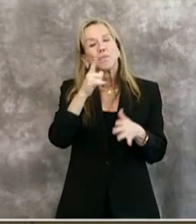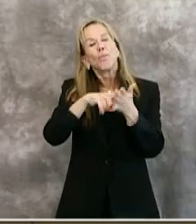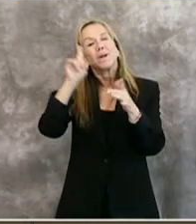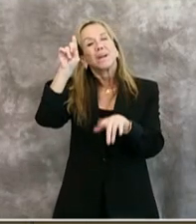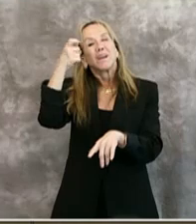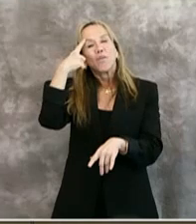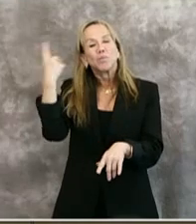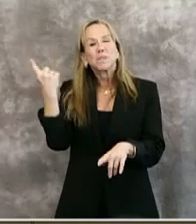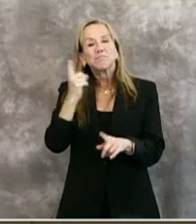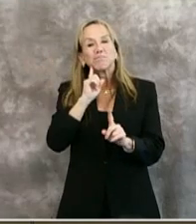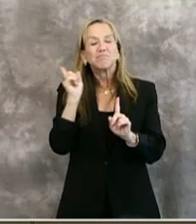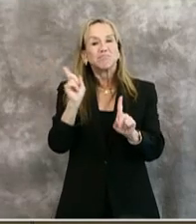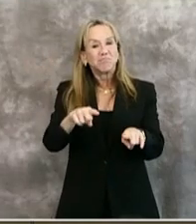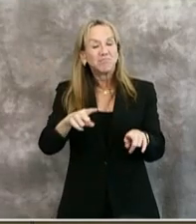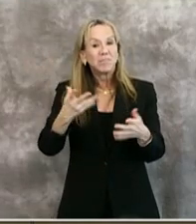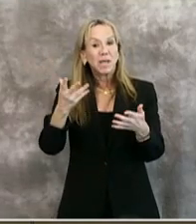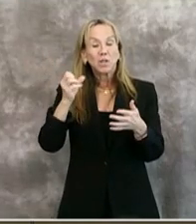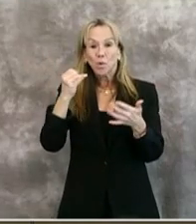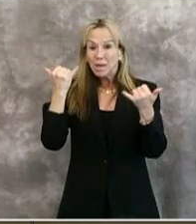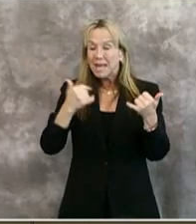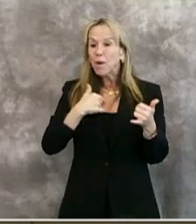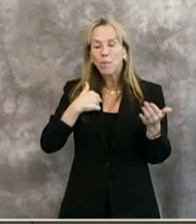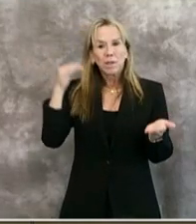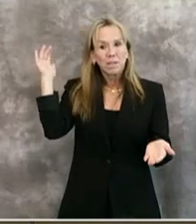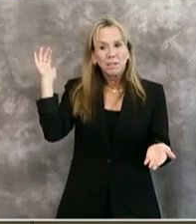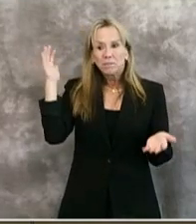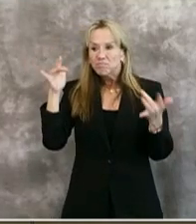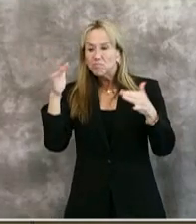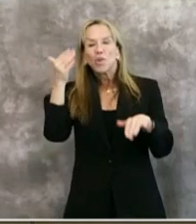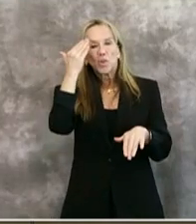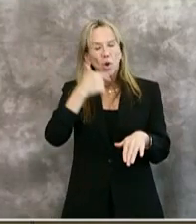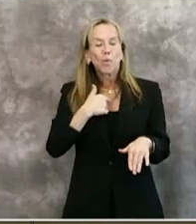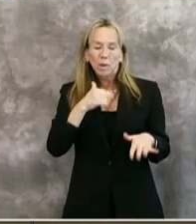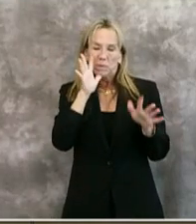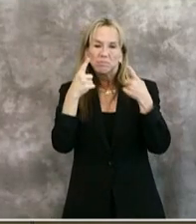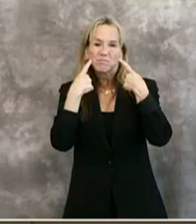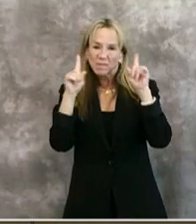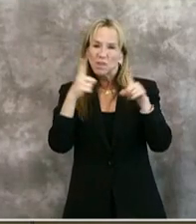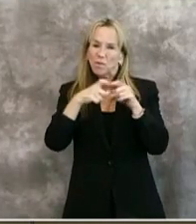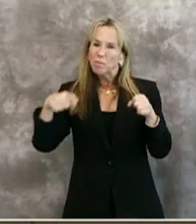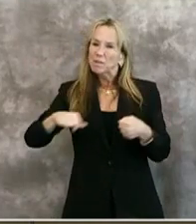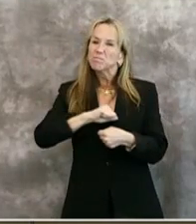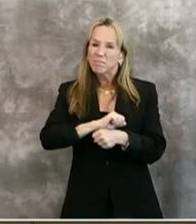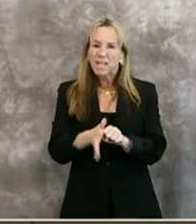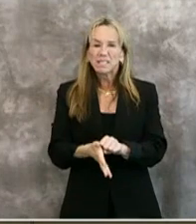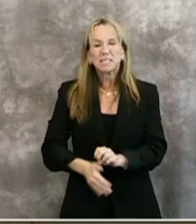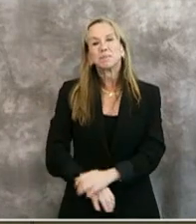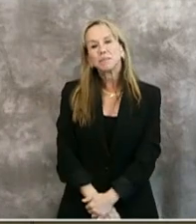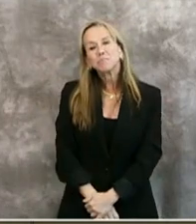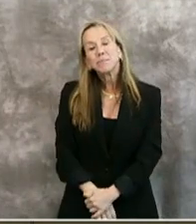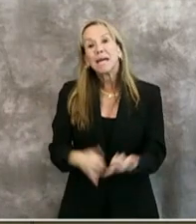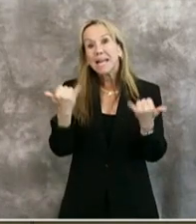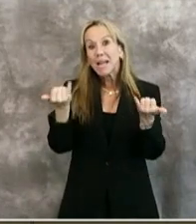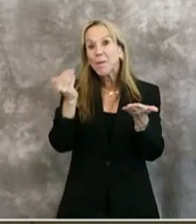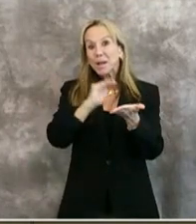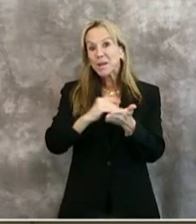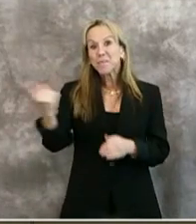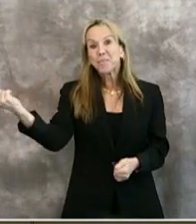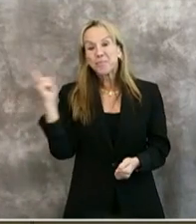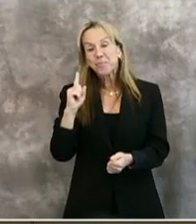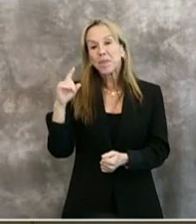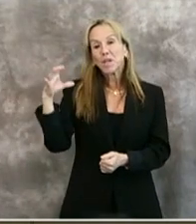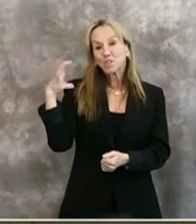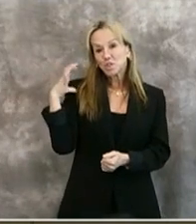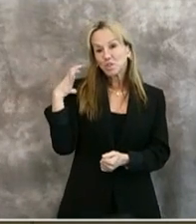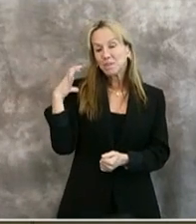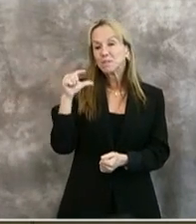governor that we will get on the other side of this pandemic. Now, please welcome back to the mic Chairman